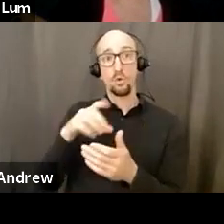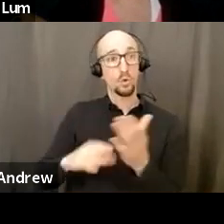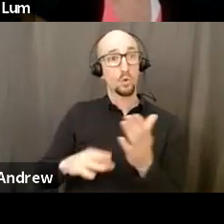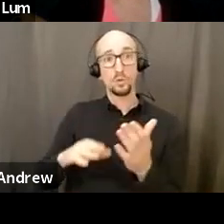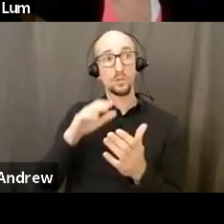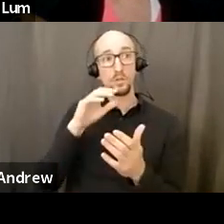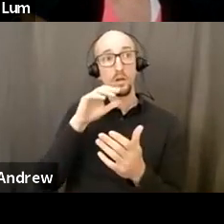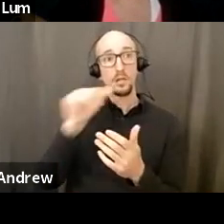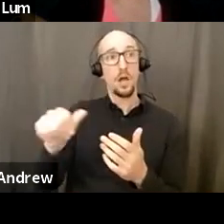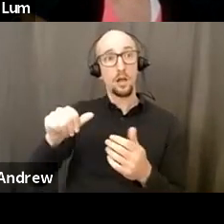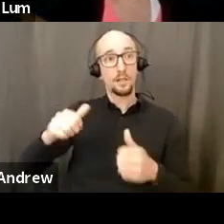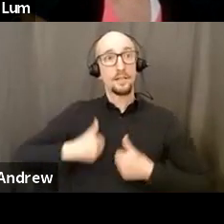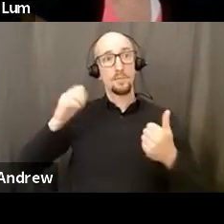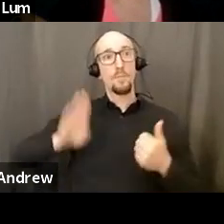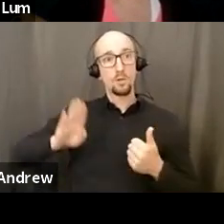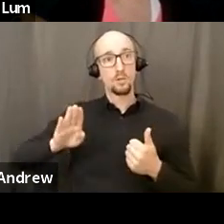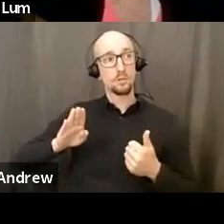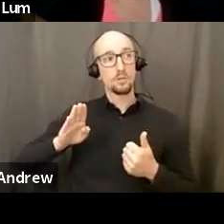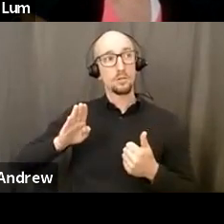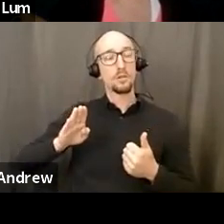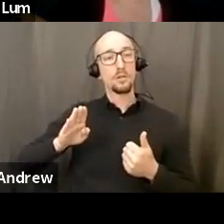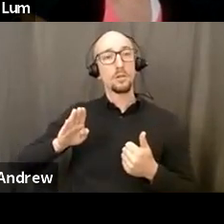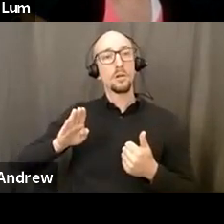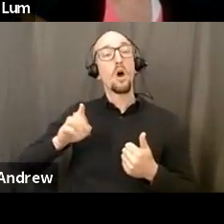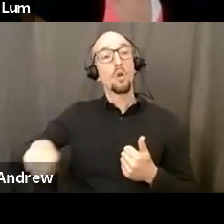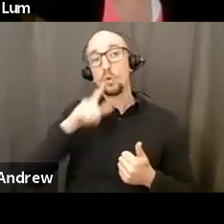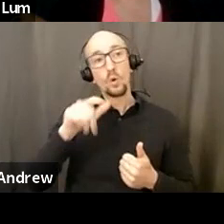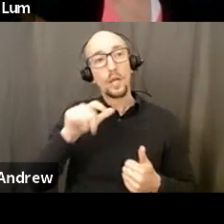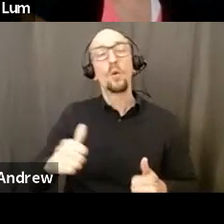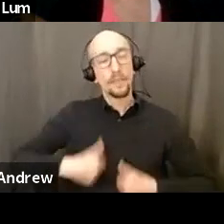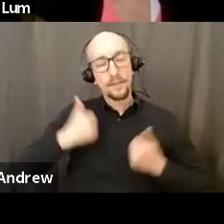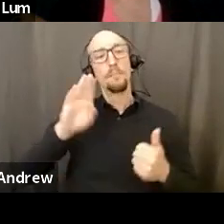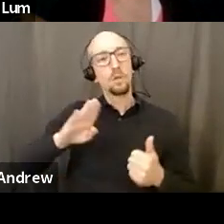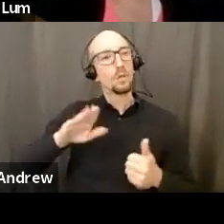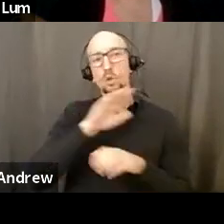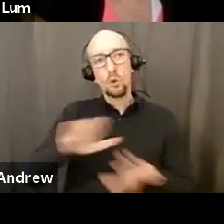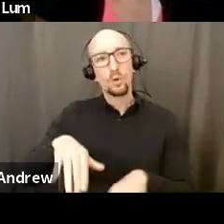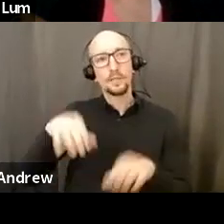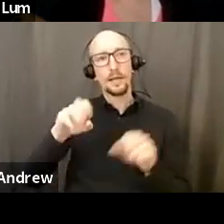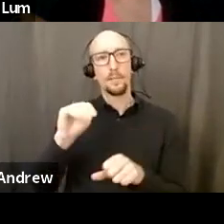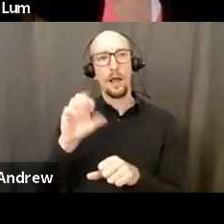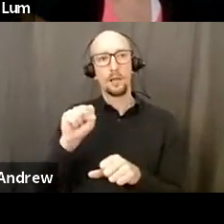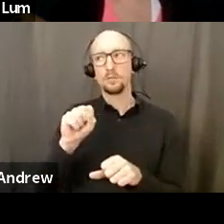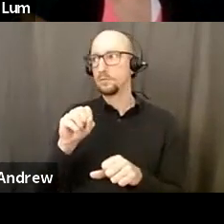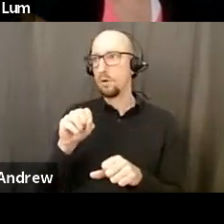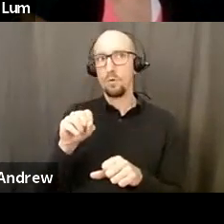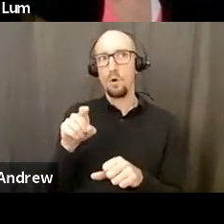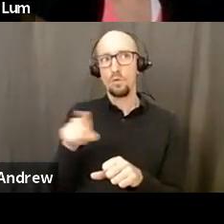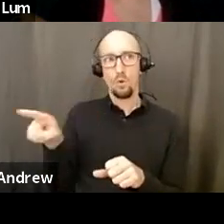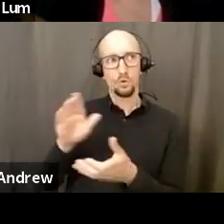take the MCAS. So what are we going to do? Are we going to tell those students in those schools to do